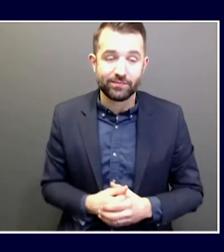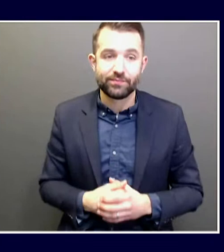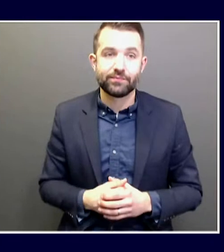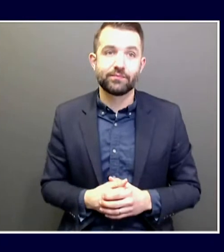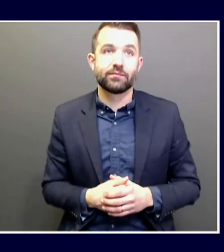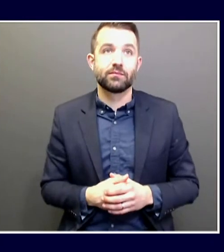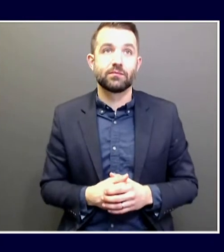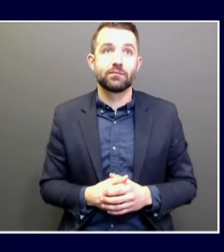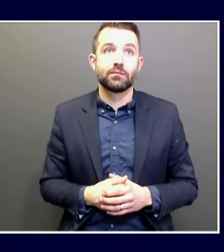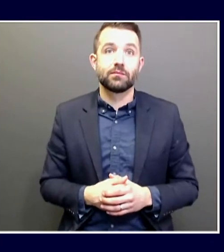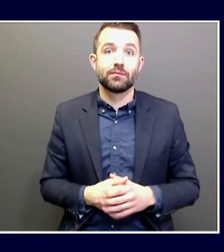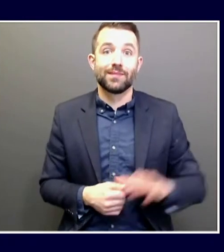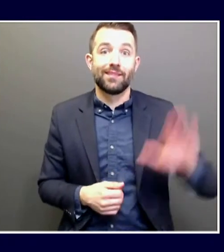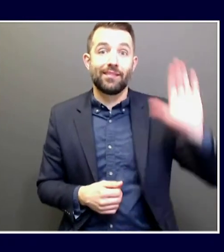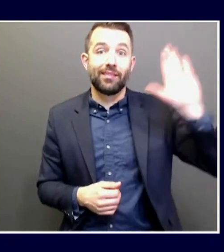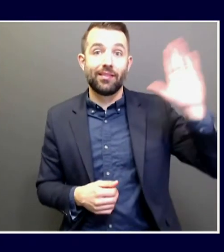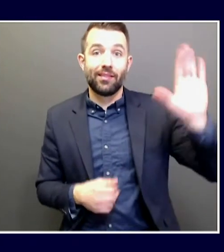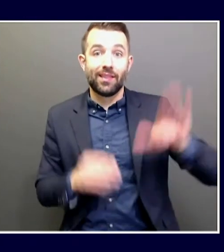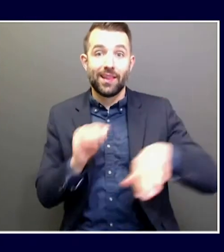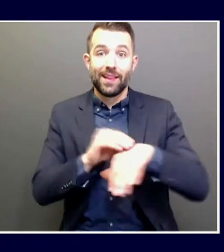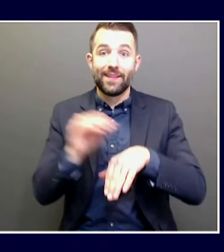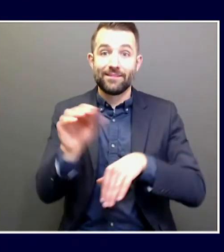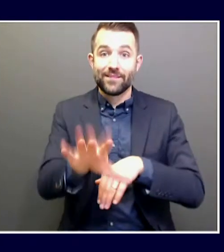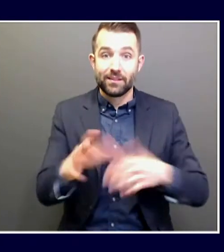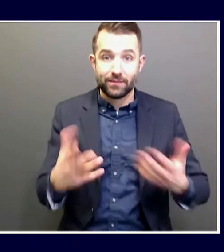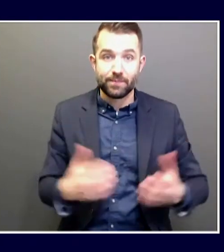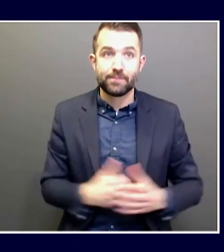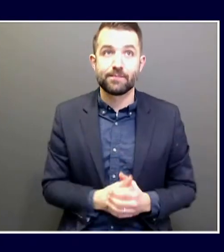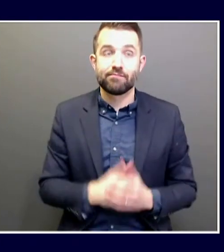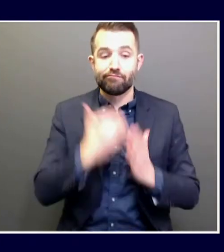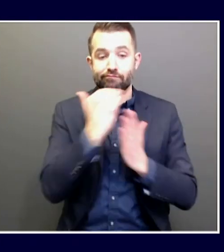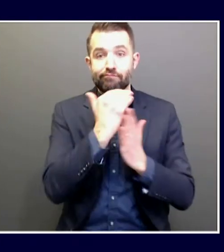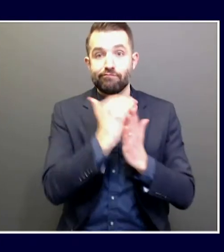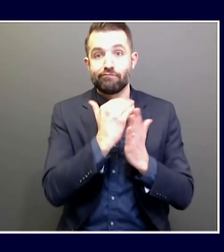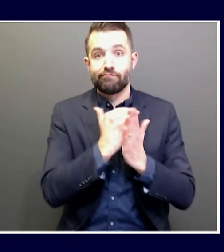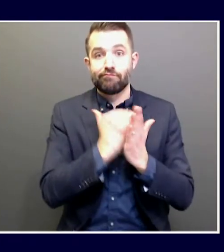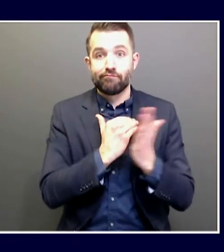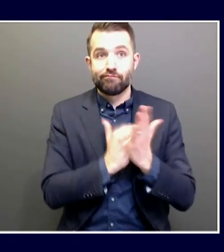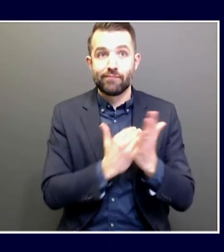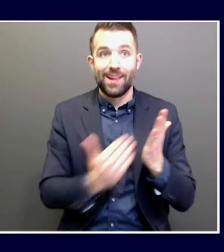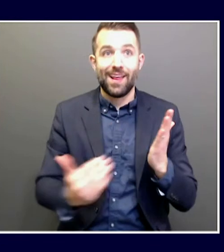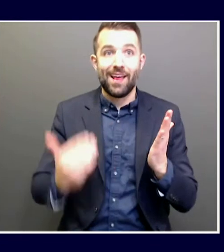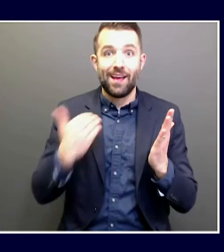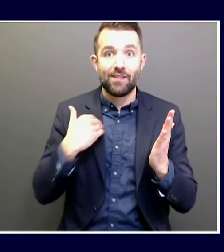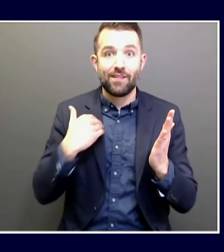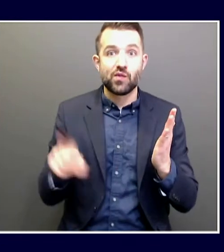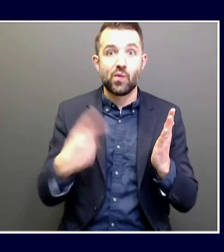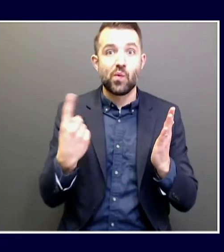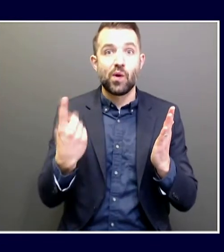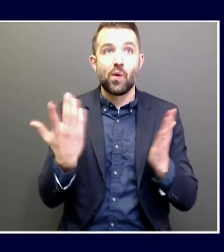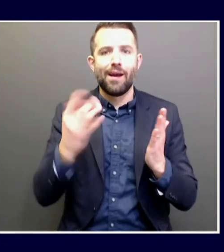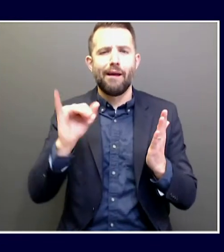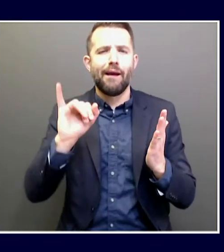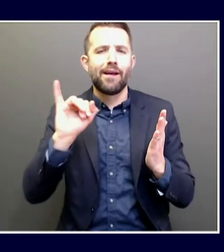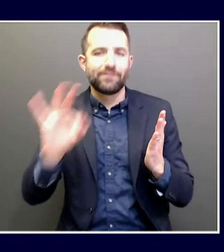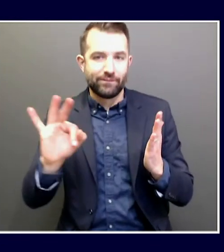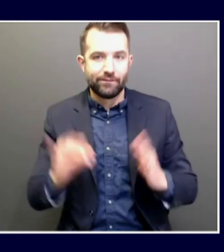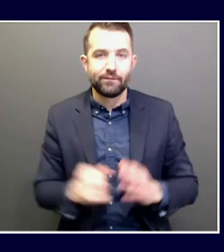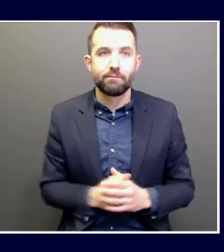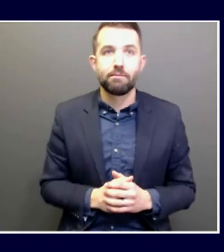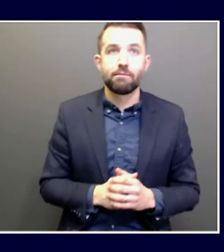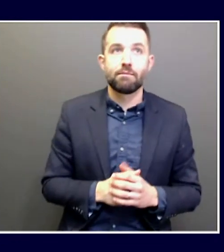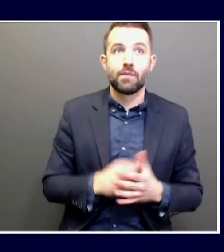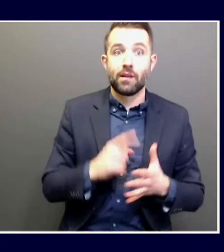really has levels of what to do when, and it really only advises that people